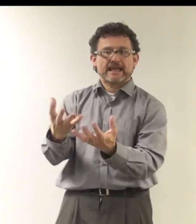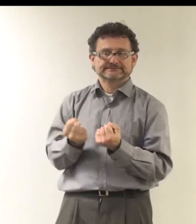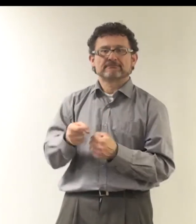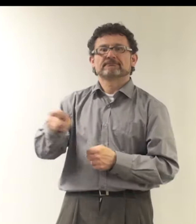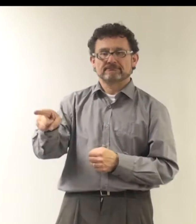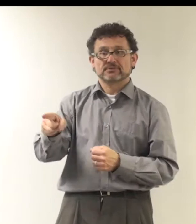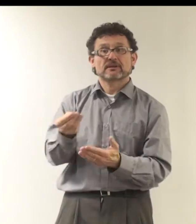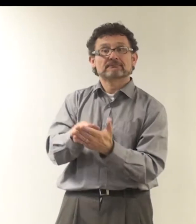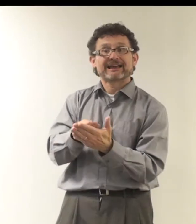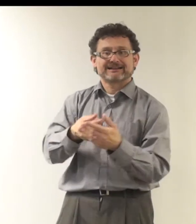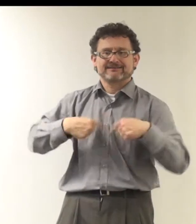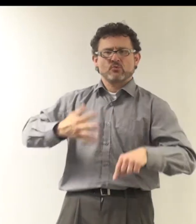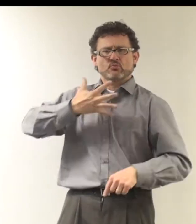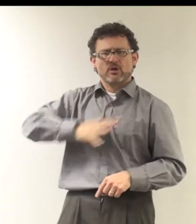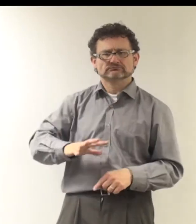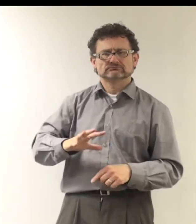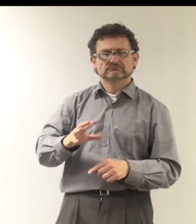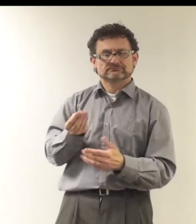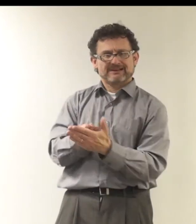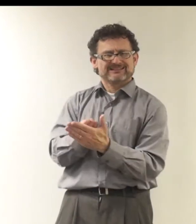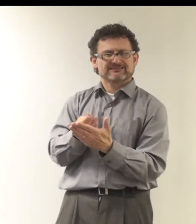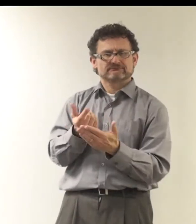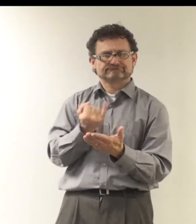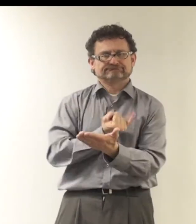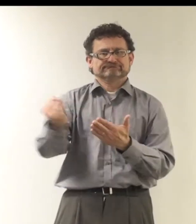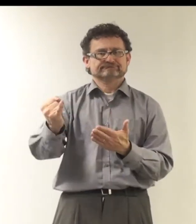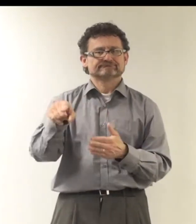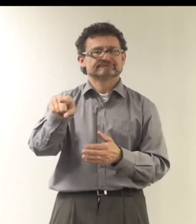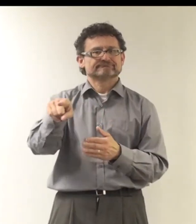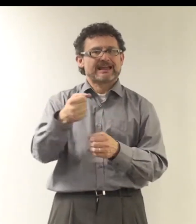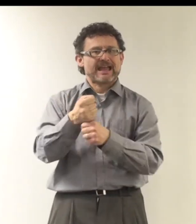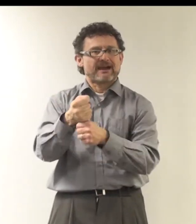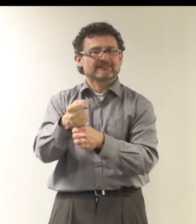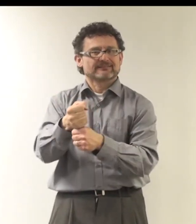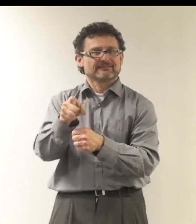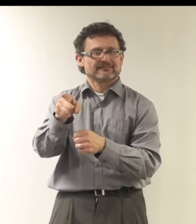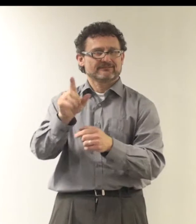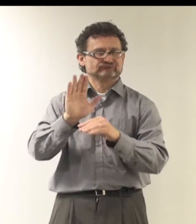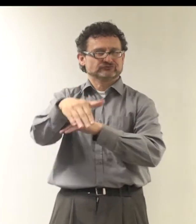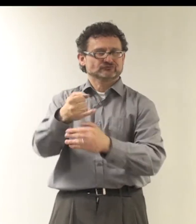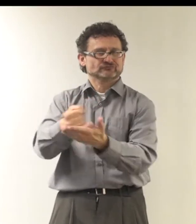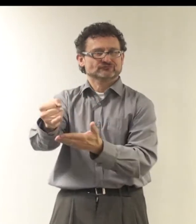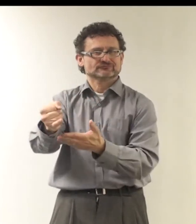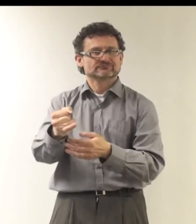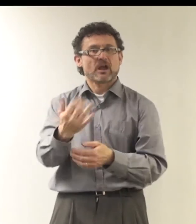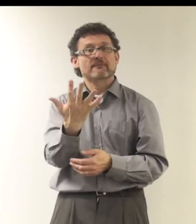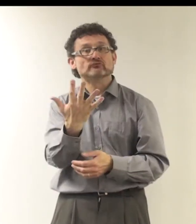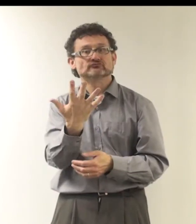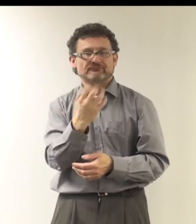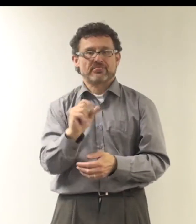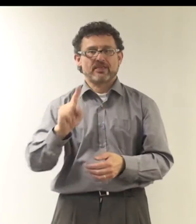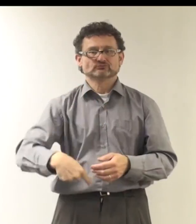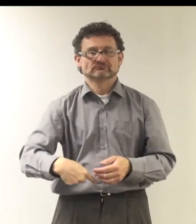encourages companies to pay their staff fairly, we won for Londoners. And when we, alongside local communities,